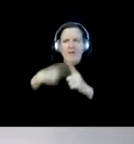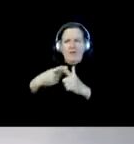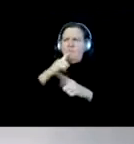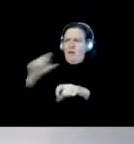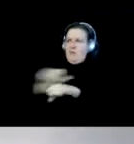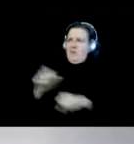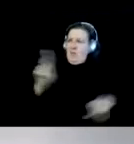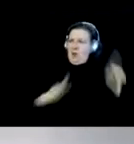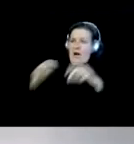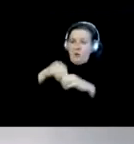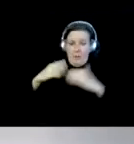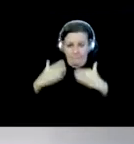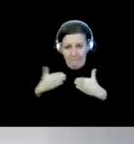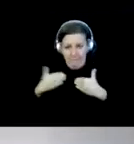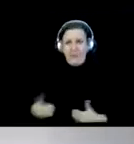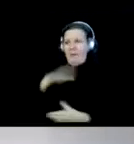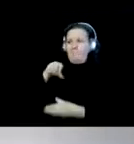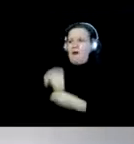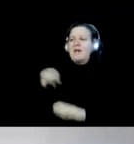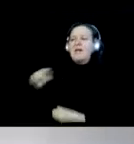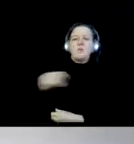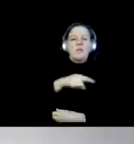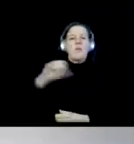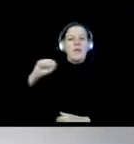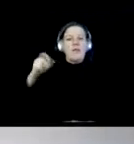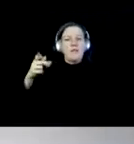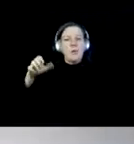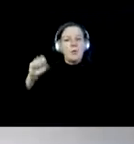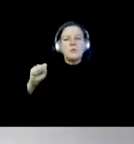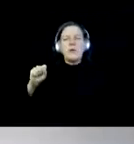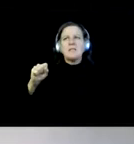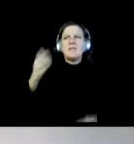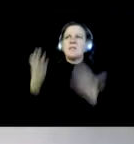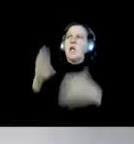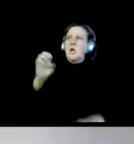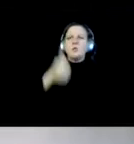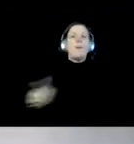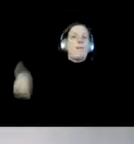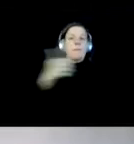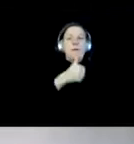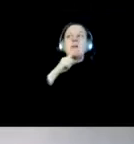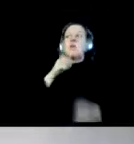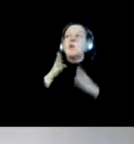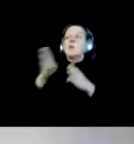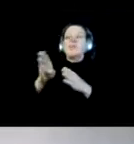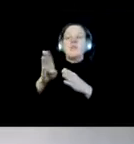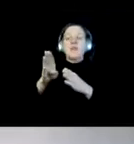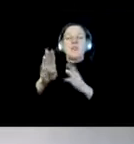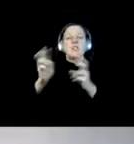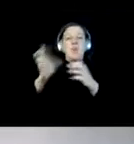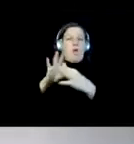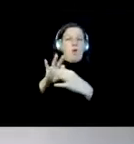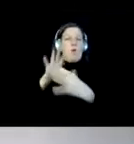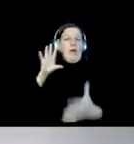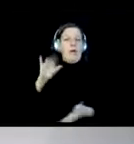within these spaces, and like maybe being your actual self is a way out of that. But people have all sorts of